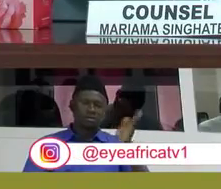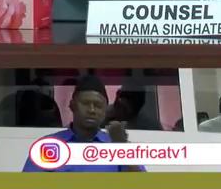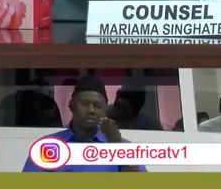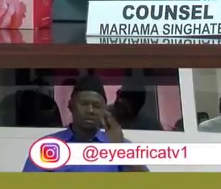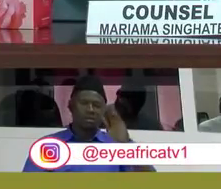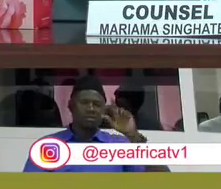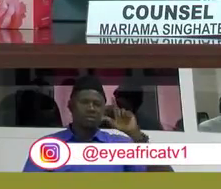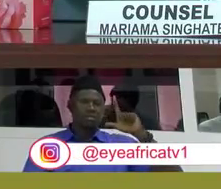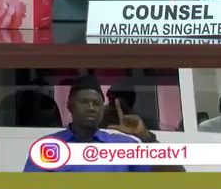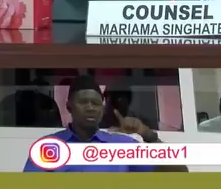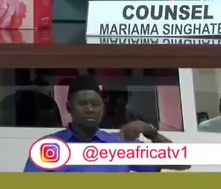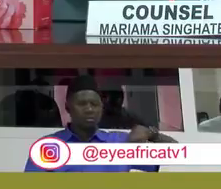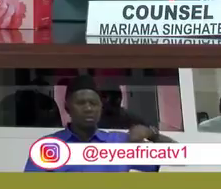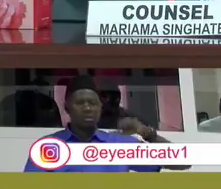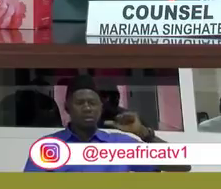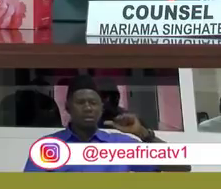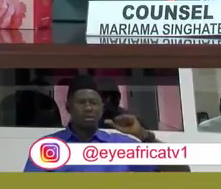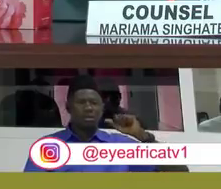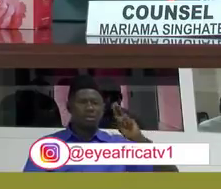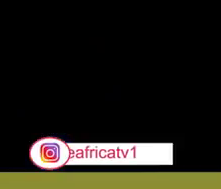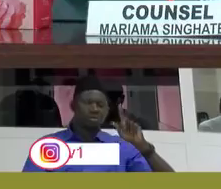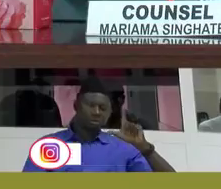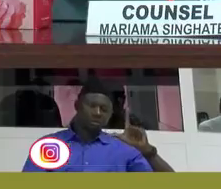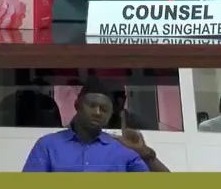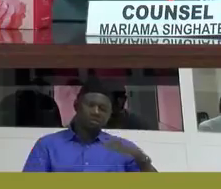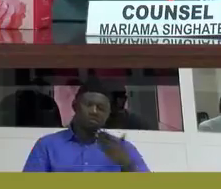Catholic elders